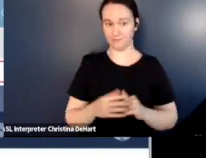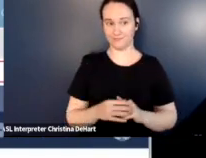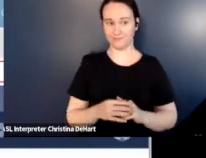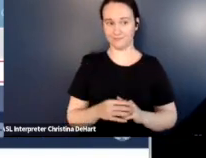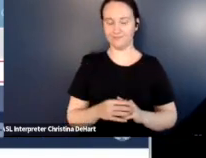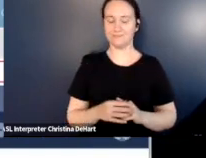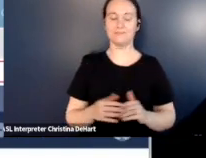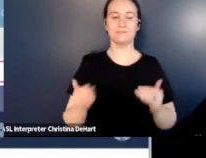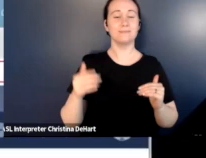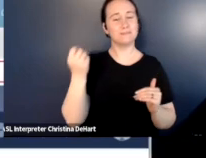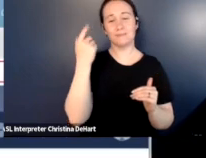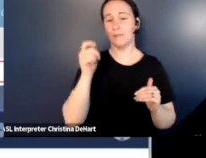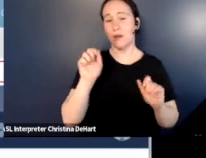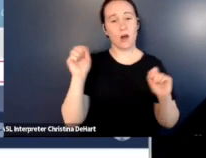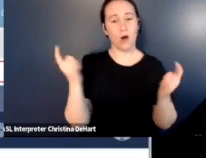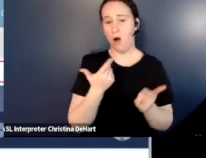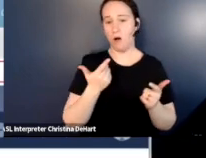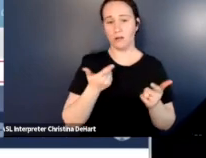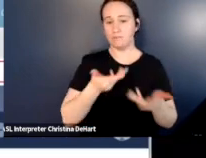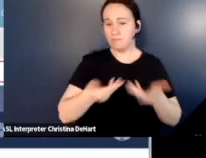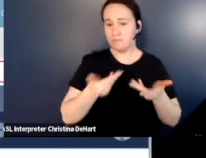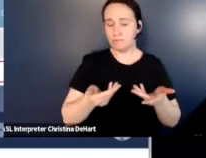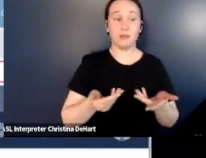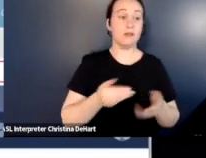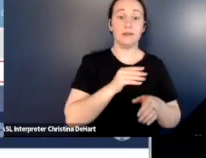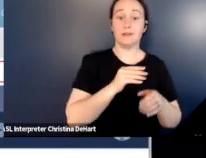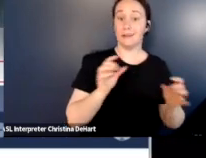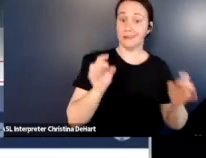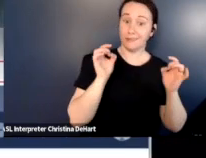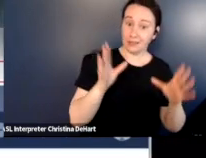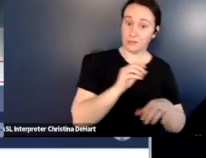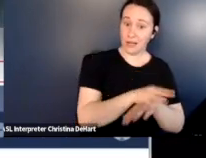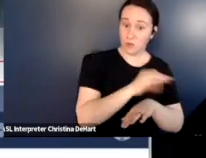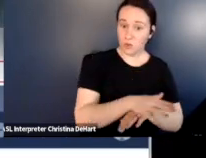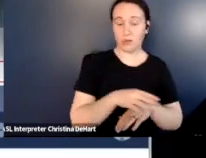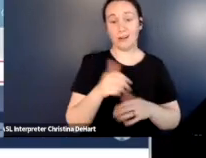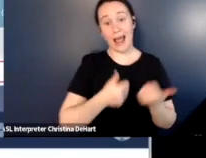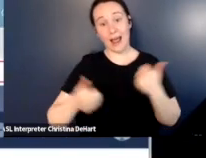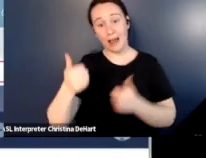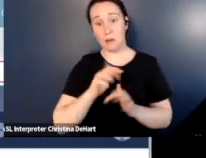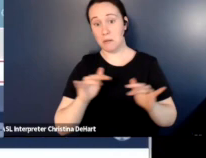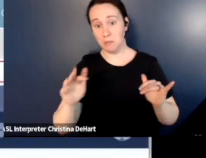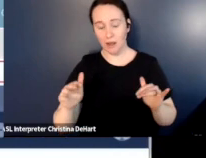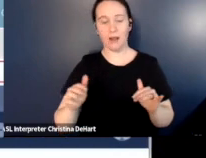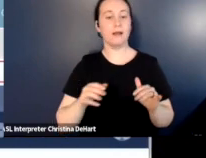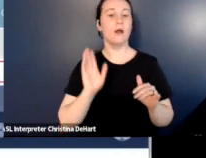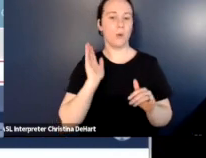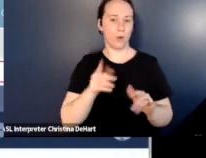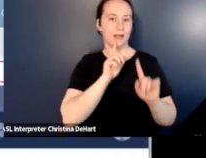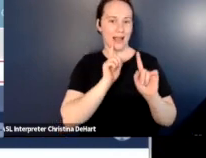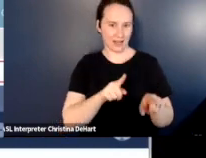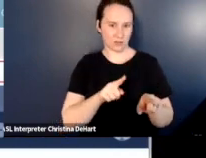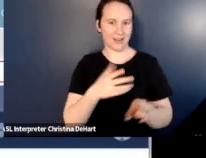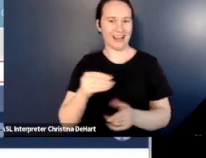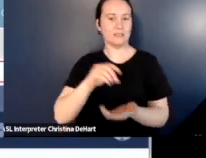All interactions by any type of user, so crisis counselors, supervisors, center admins, will be answered and documented against